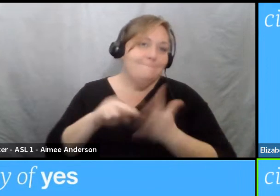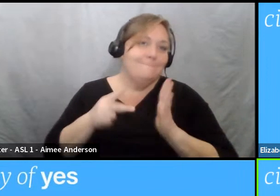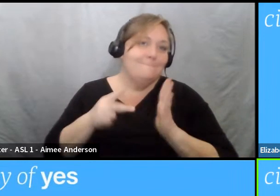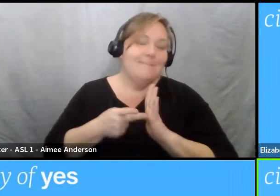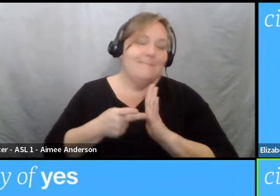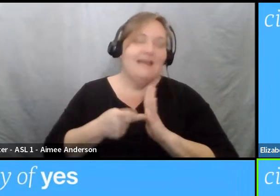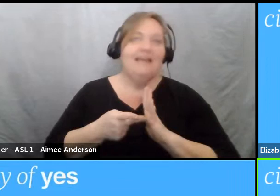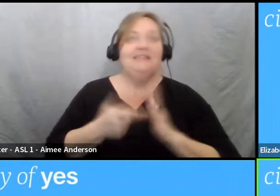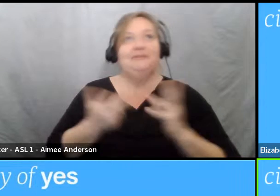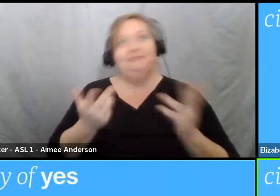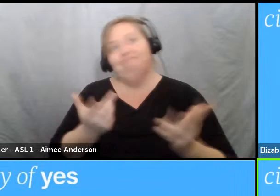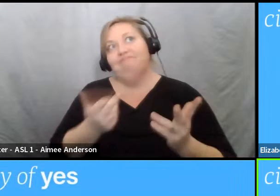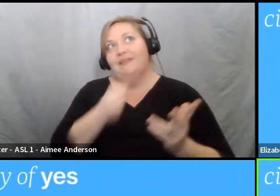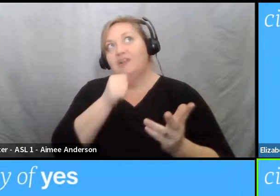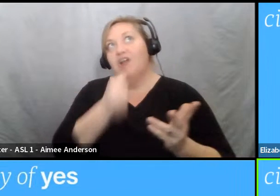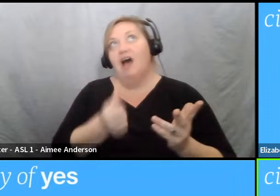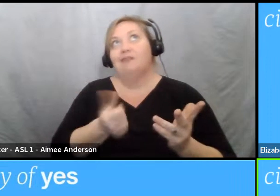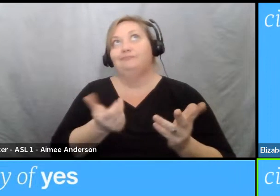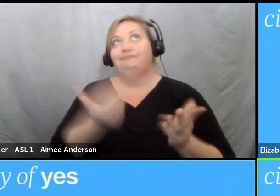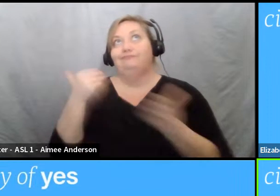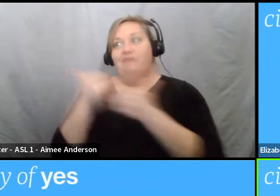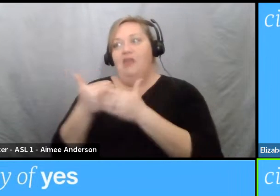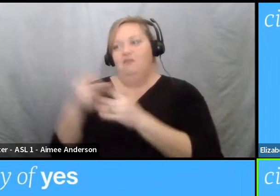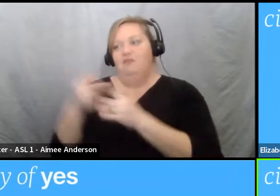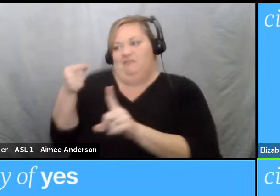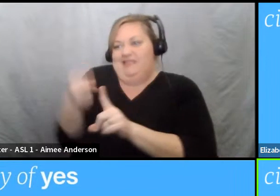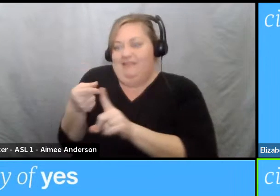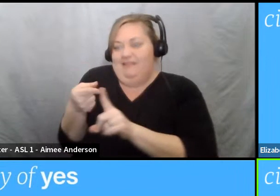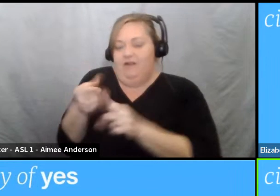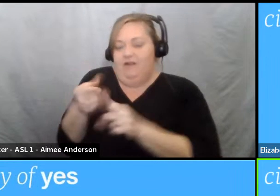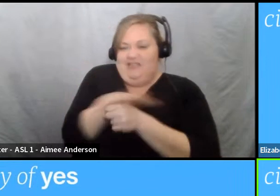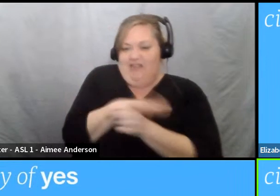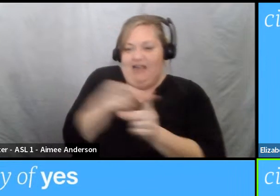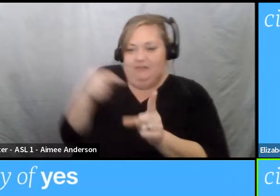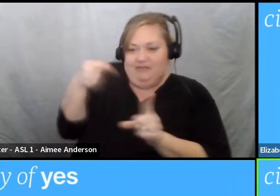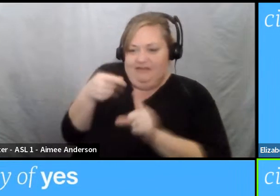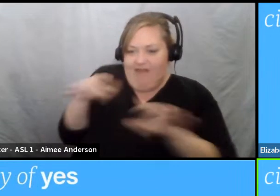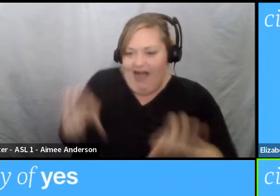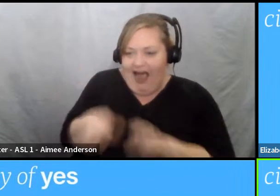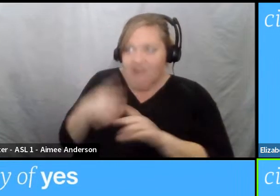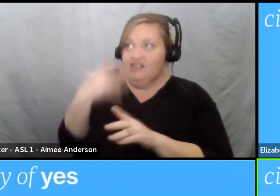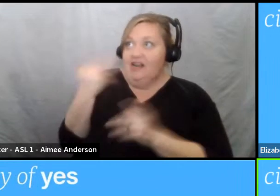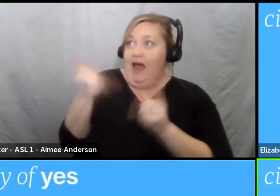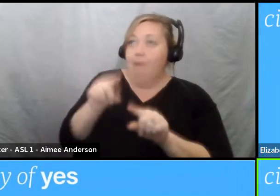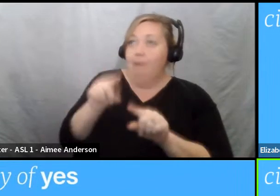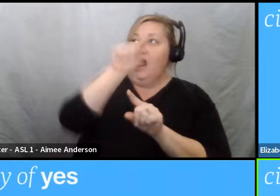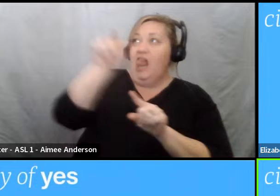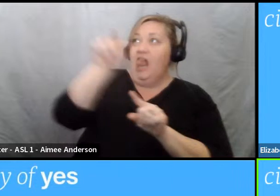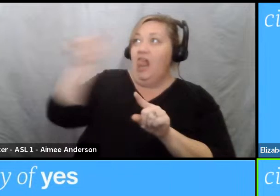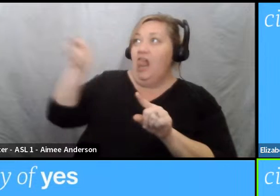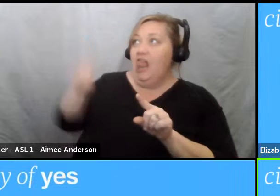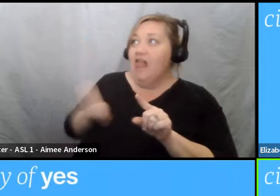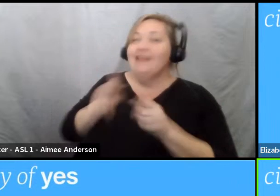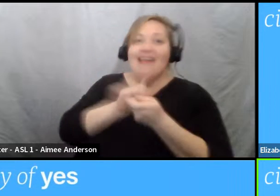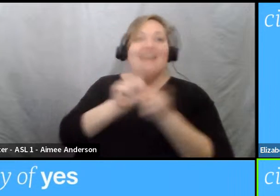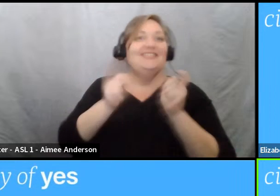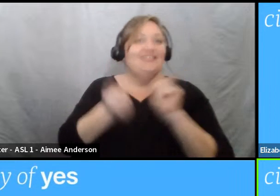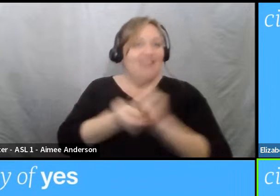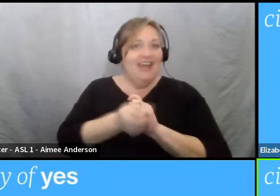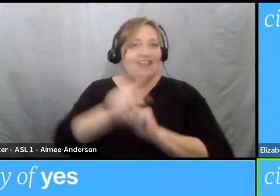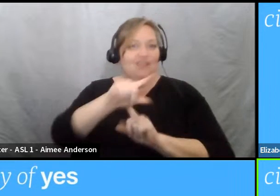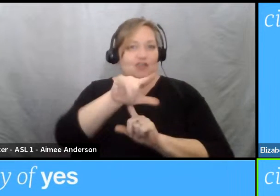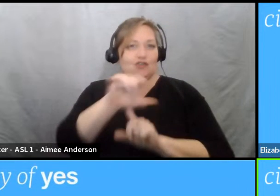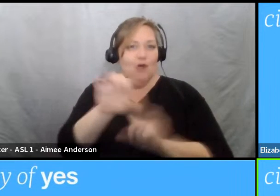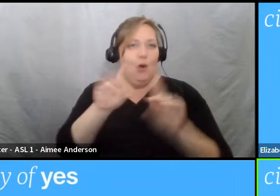aren't, neighborhood specific or site specific actions elsewhere in the city that change the zoning districts